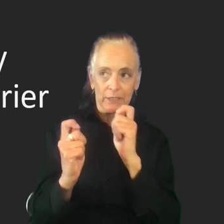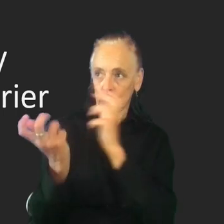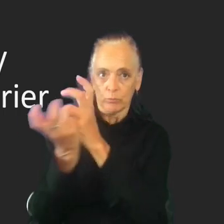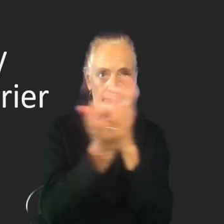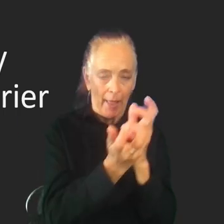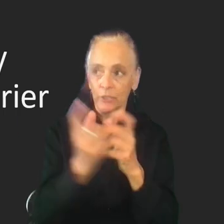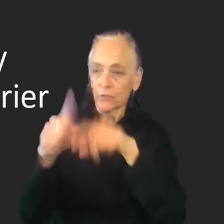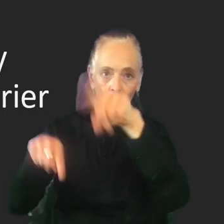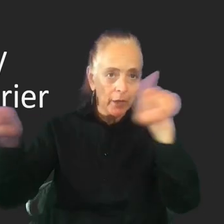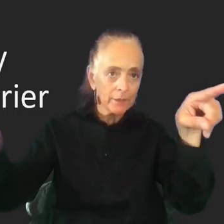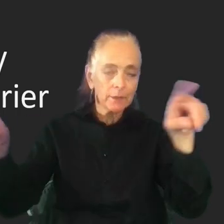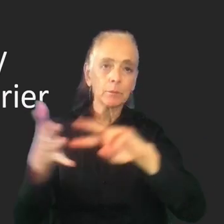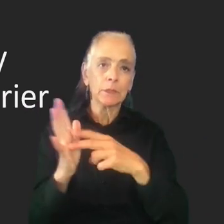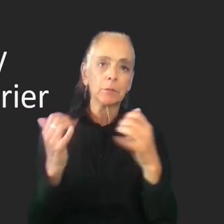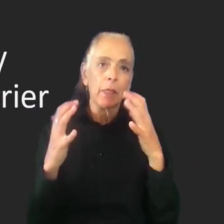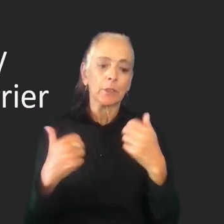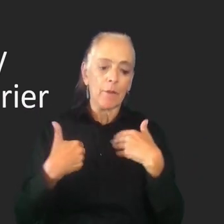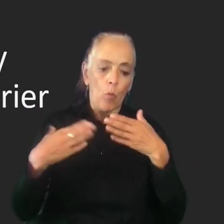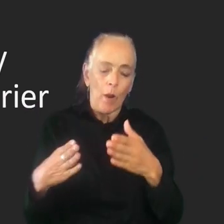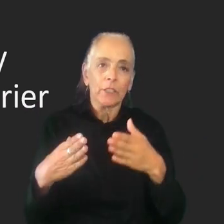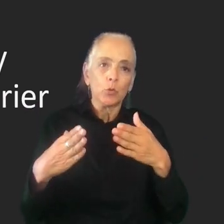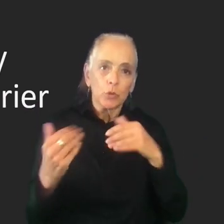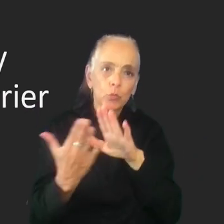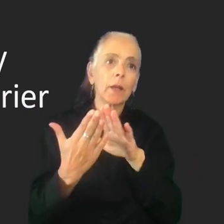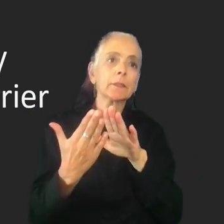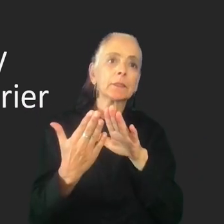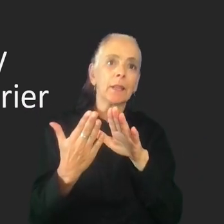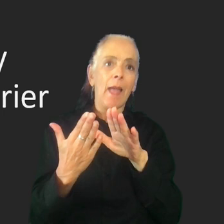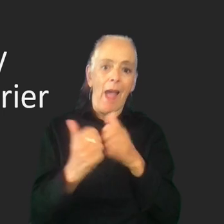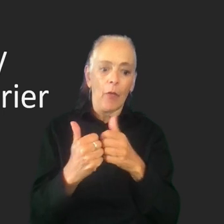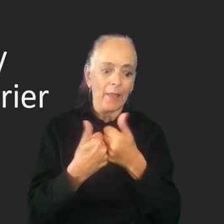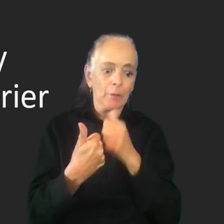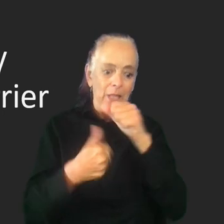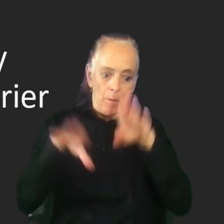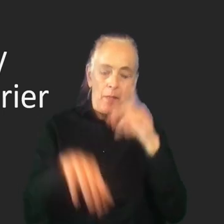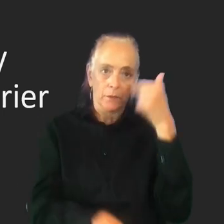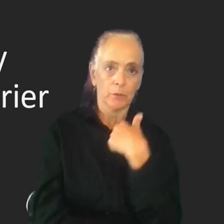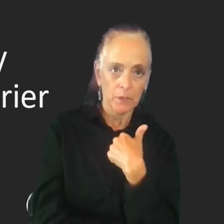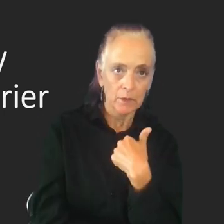players have some means of addressing the ways in which the game is uniquely unbalanced for them